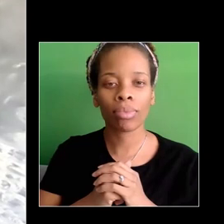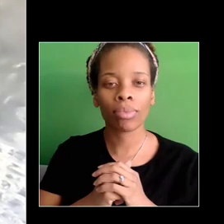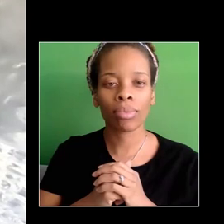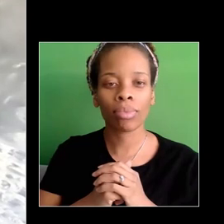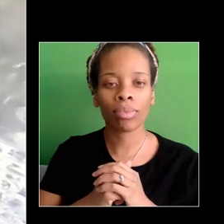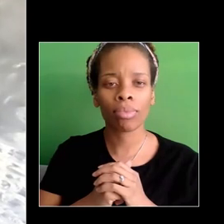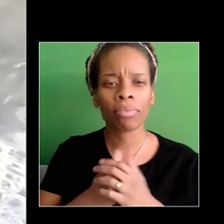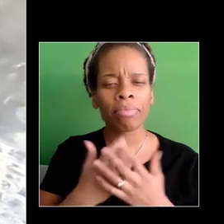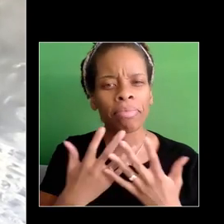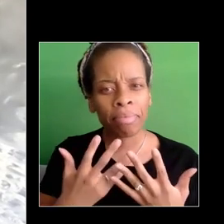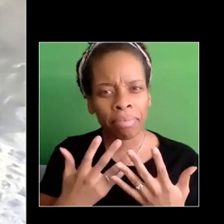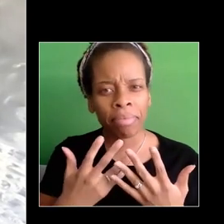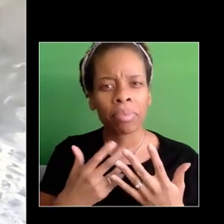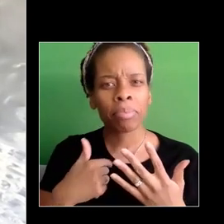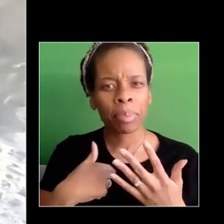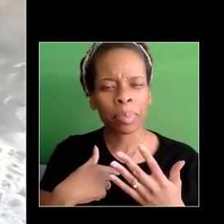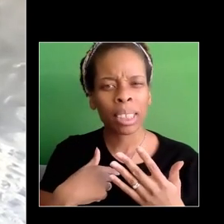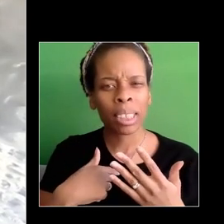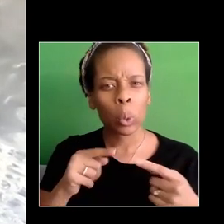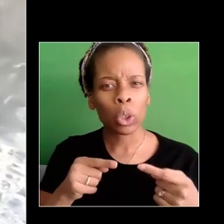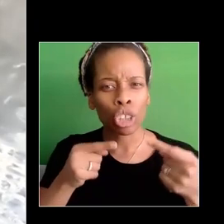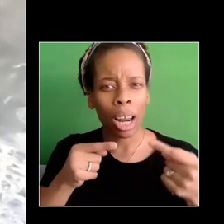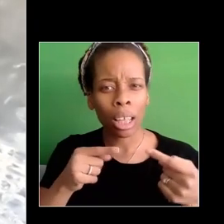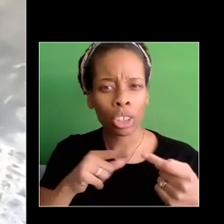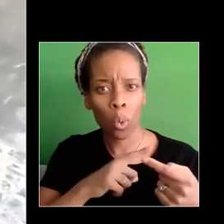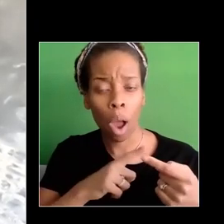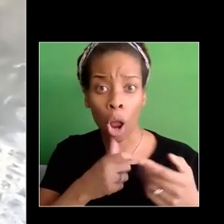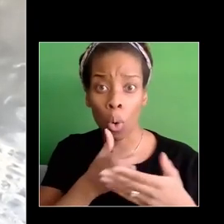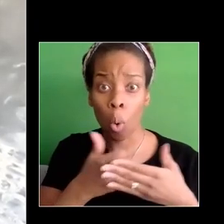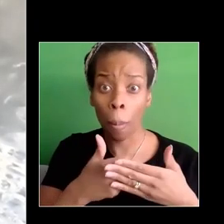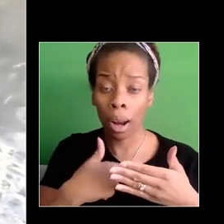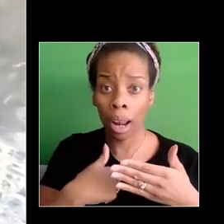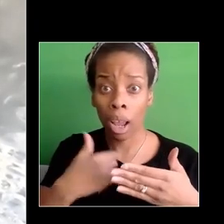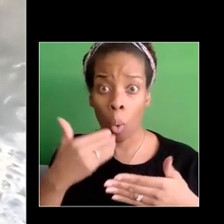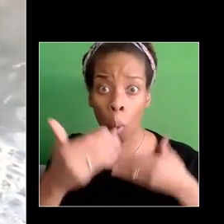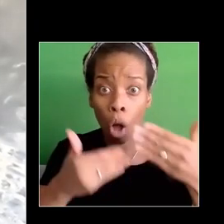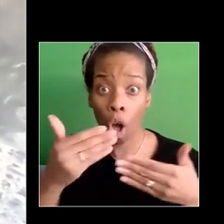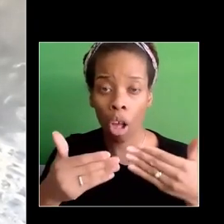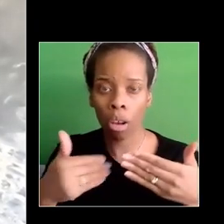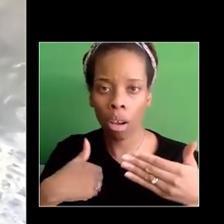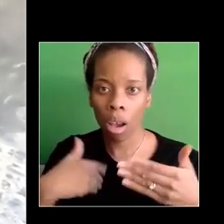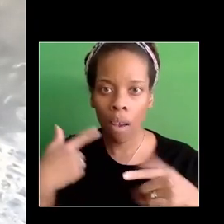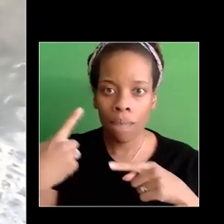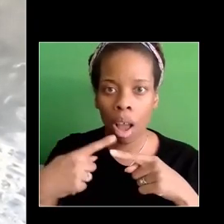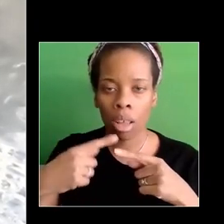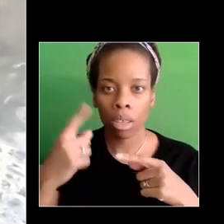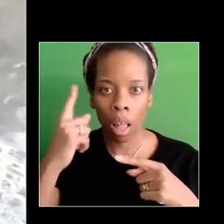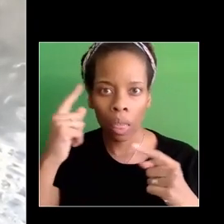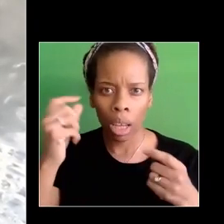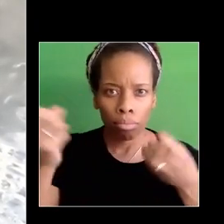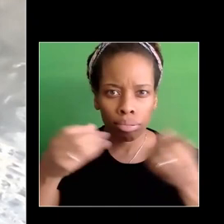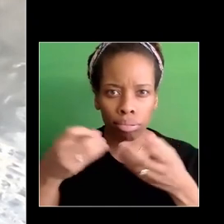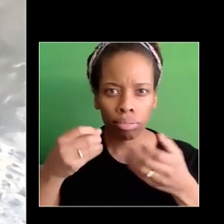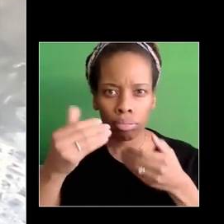quite difficult in that sense. I'm used to a faster pace of actually working and thinking. So what I've been trying to do more